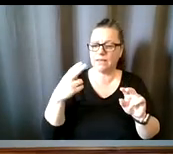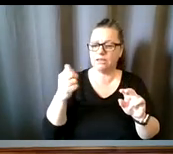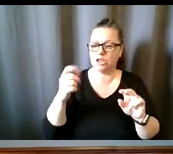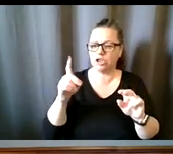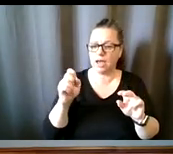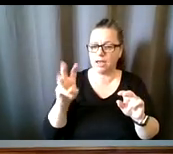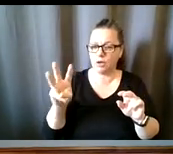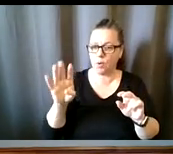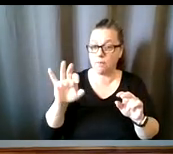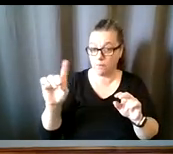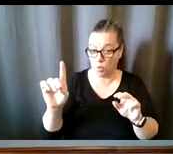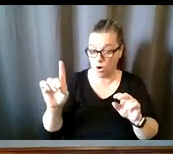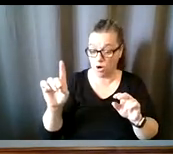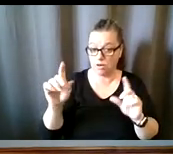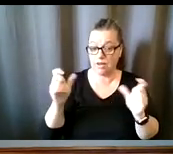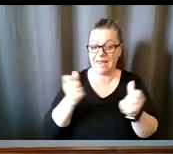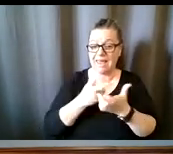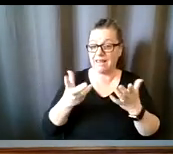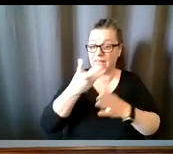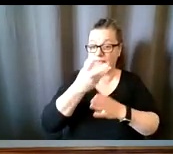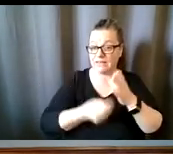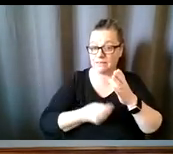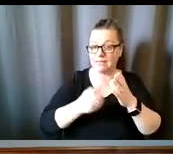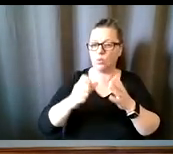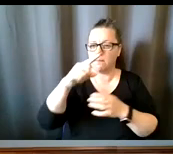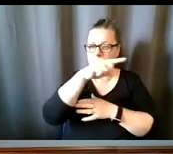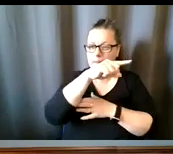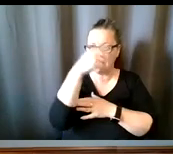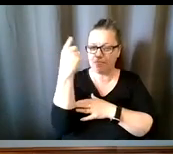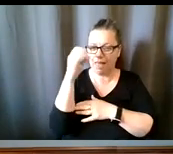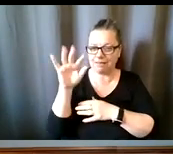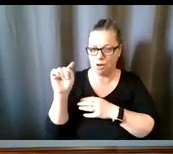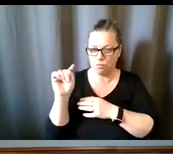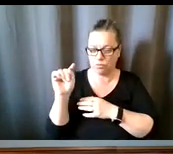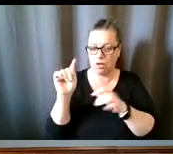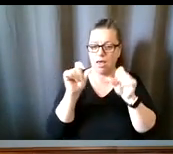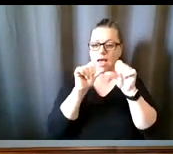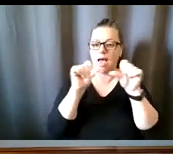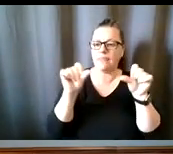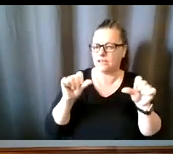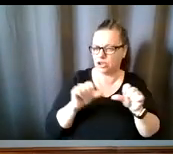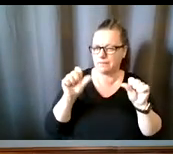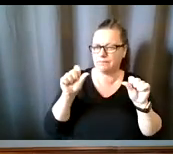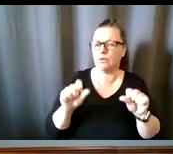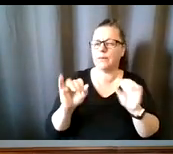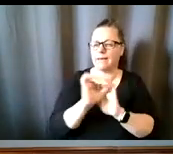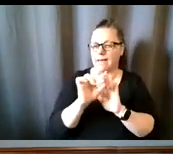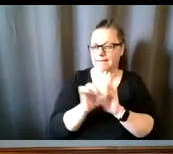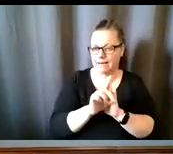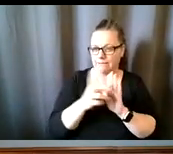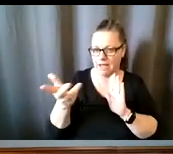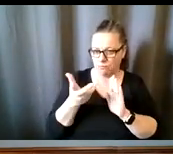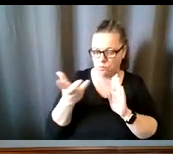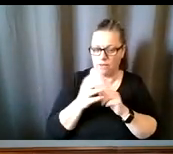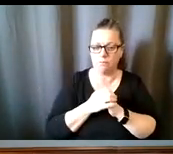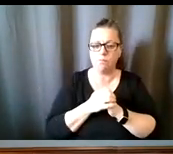board, where anything that's missing will be blacked out. So, and the shape is such that you can probably identify what it is. And